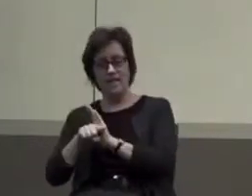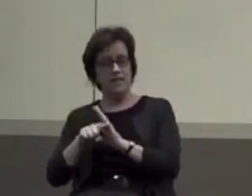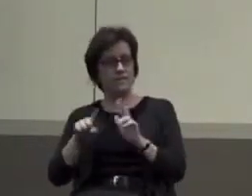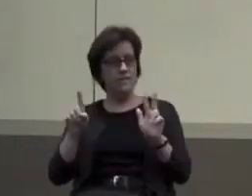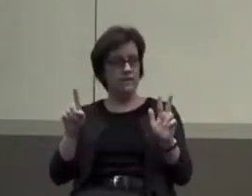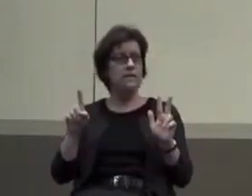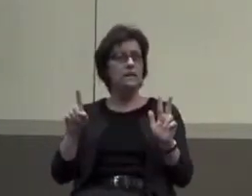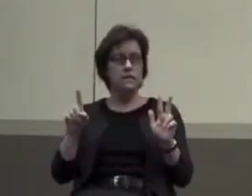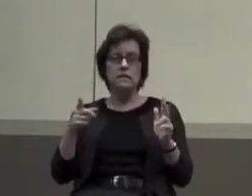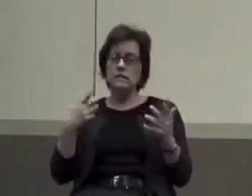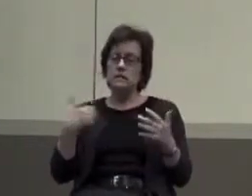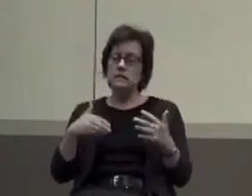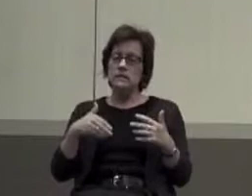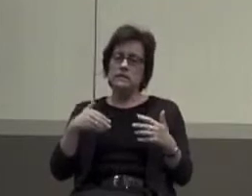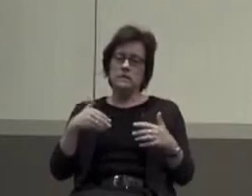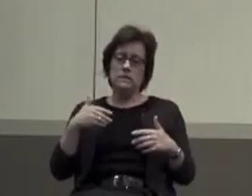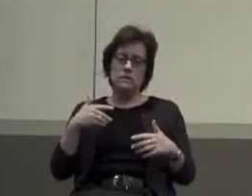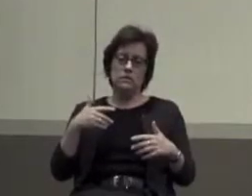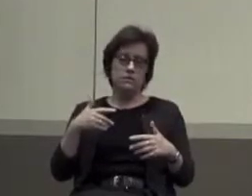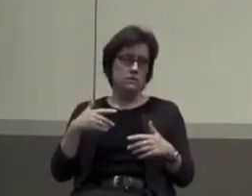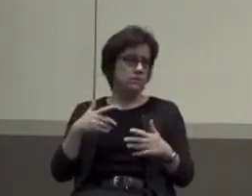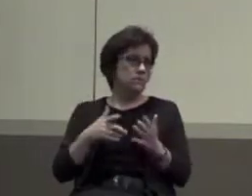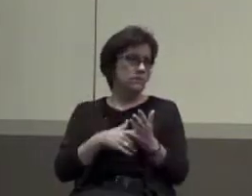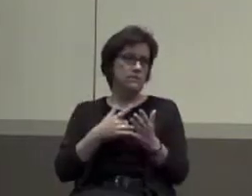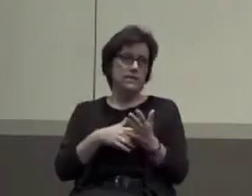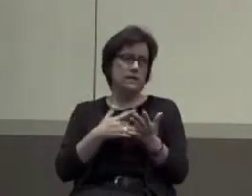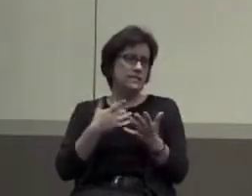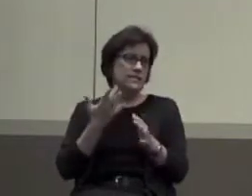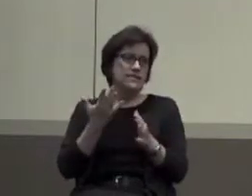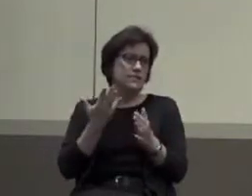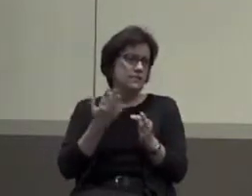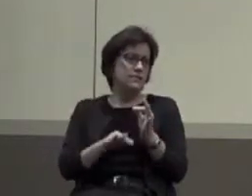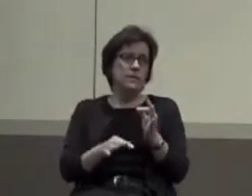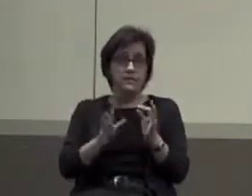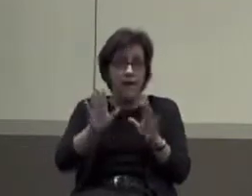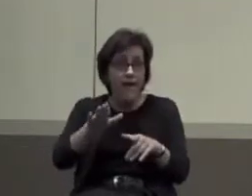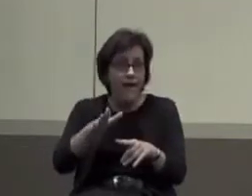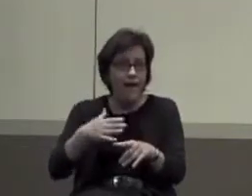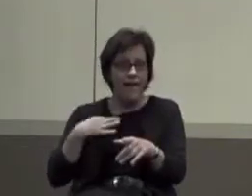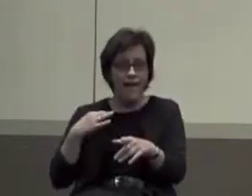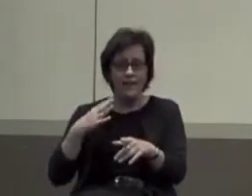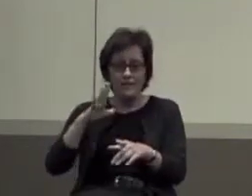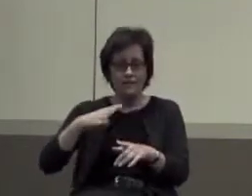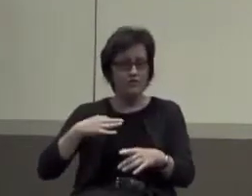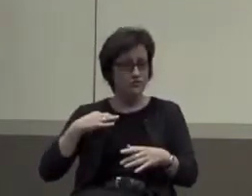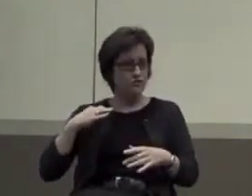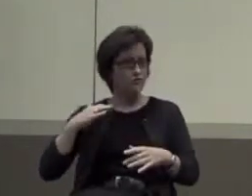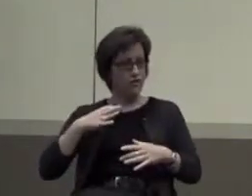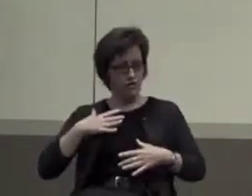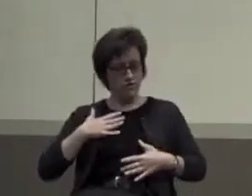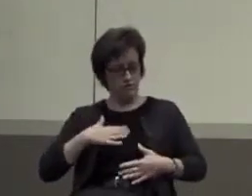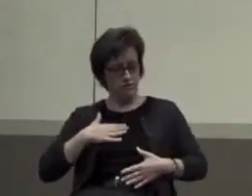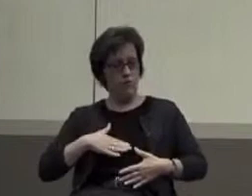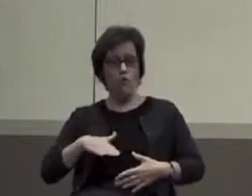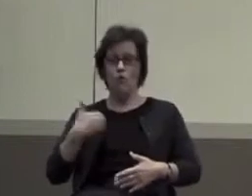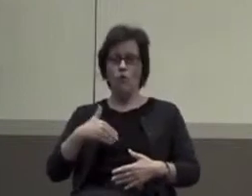you need to do is, hey, I like that shirt. You know, it's so simple, but sometimes that's where you have to go.